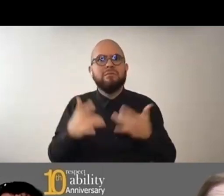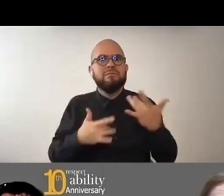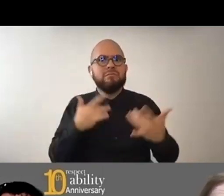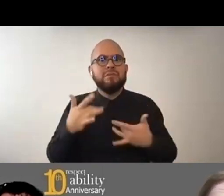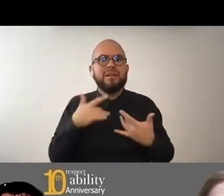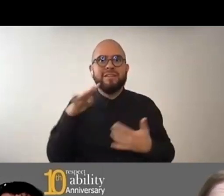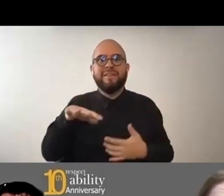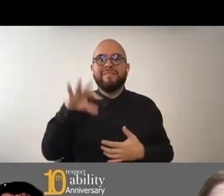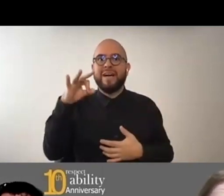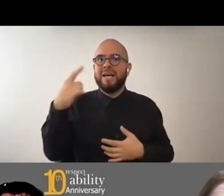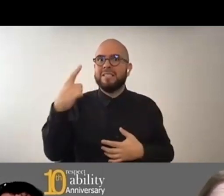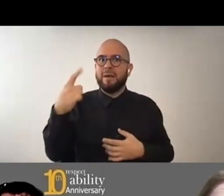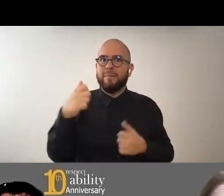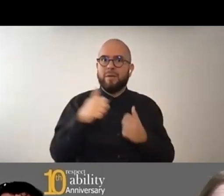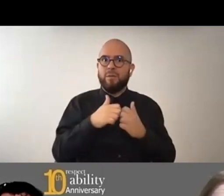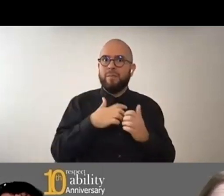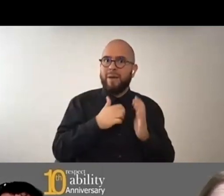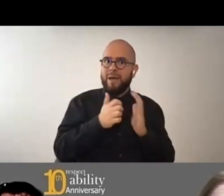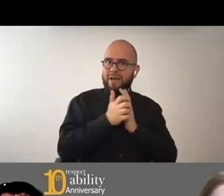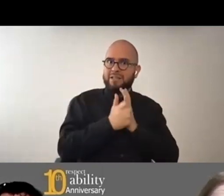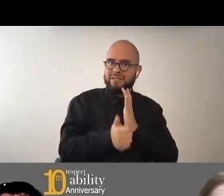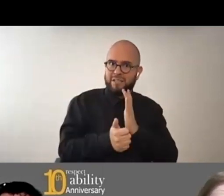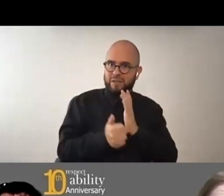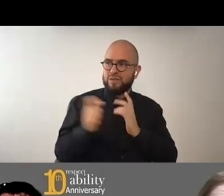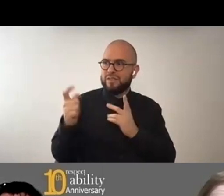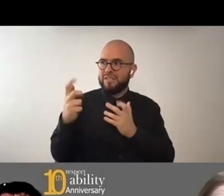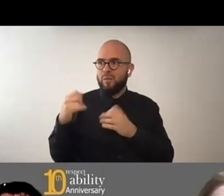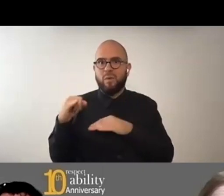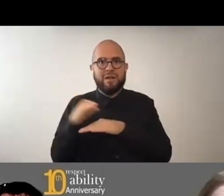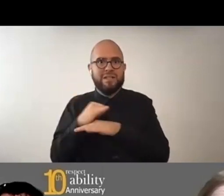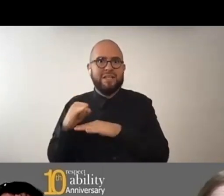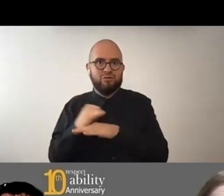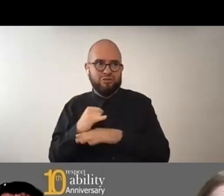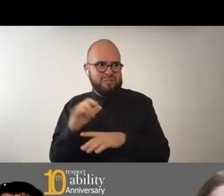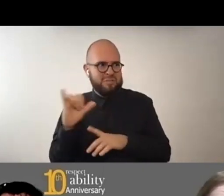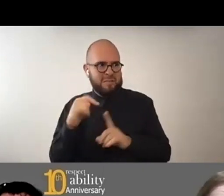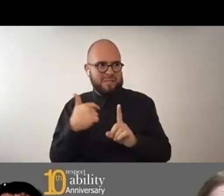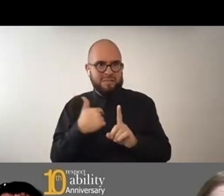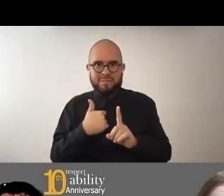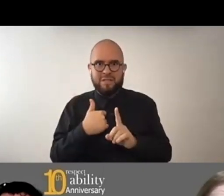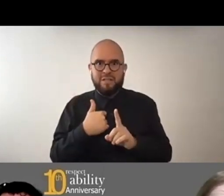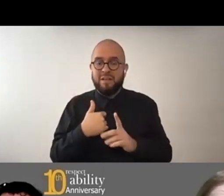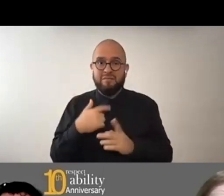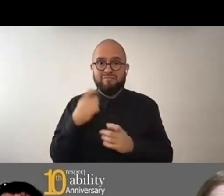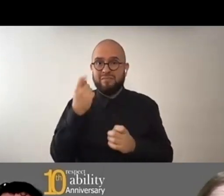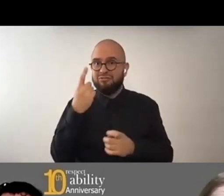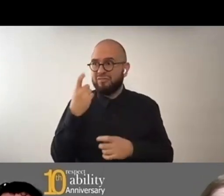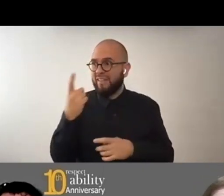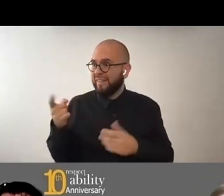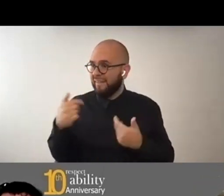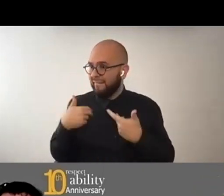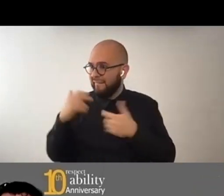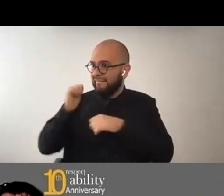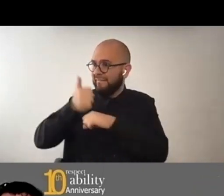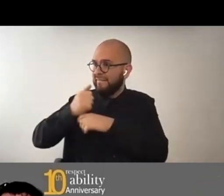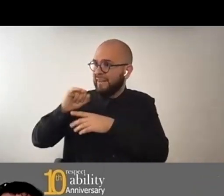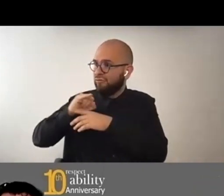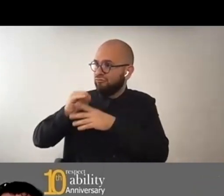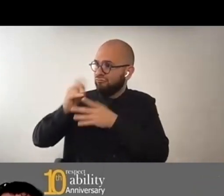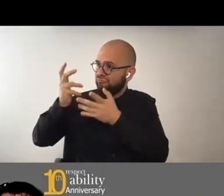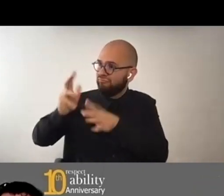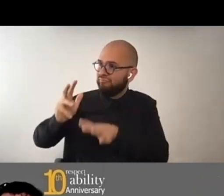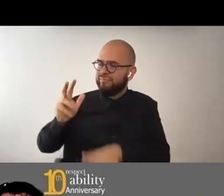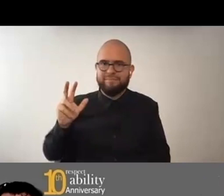skill set looking for an internship that they created an internship. I didn't go into an existing program. They said, we'll pay